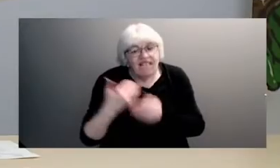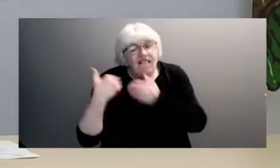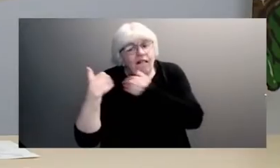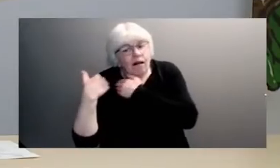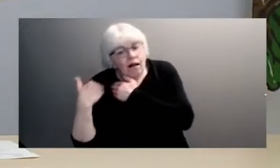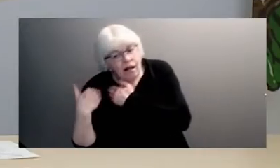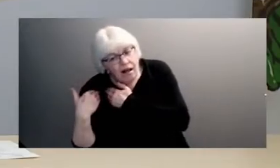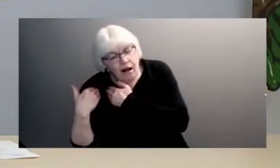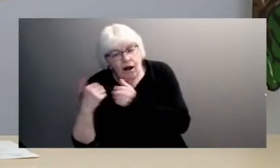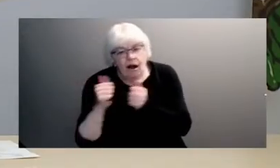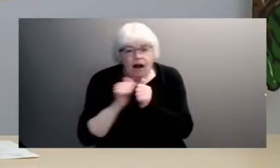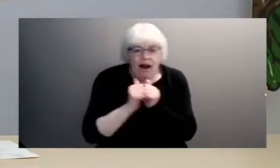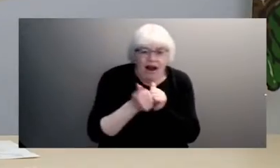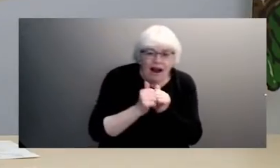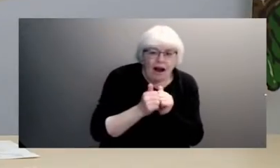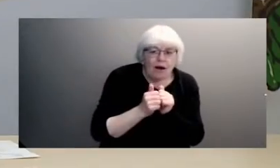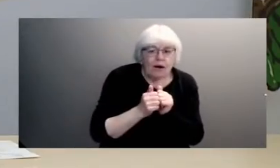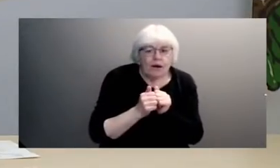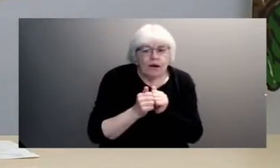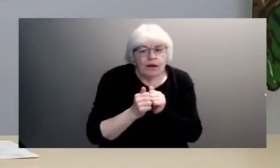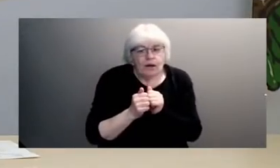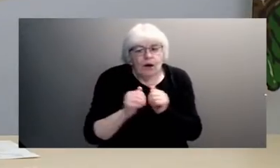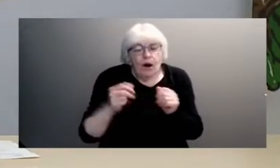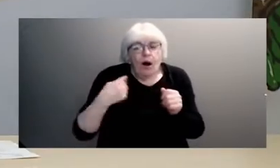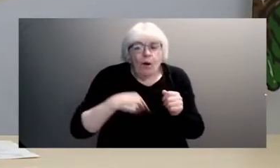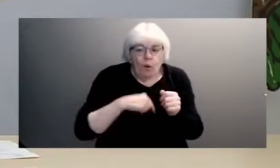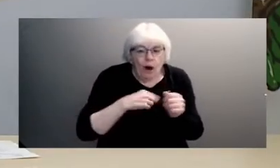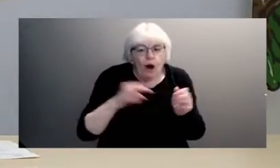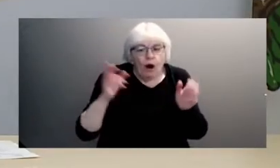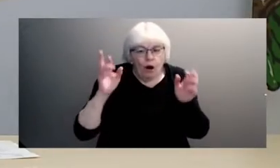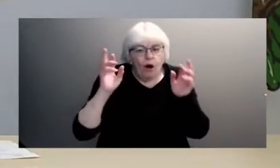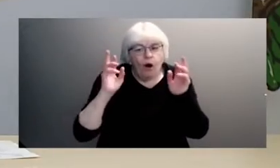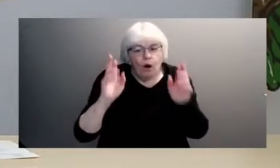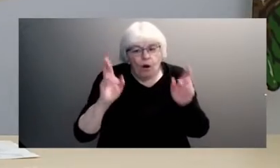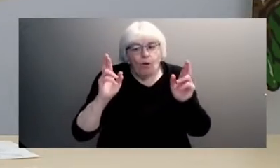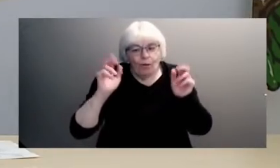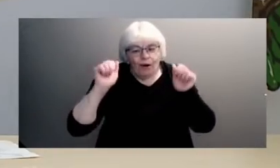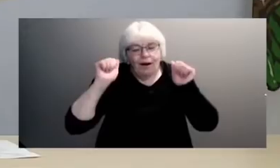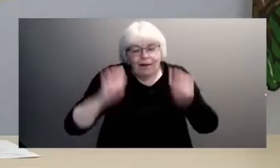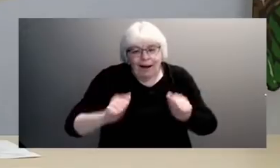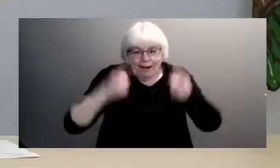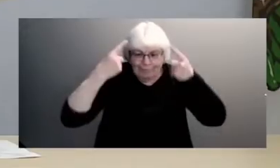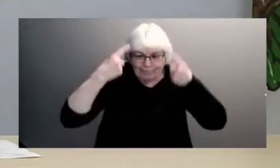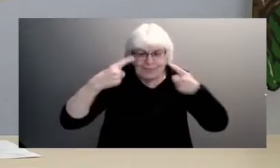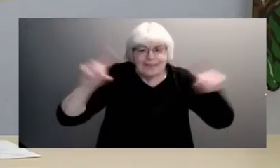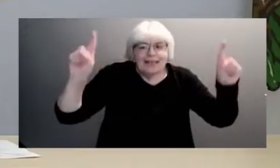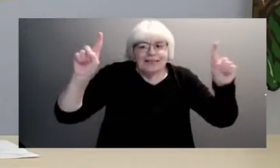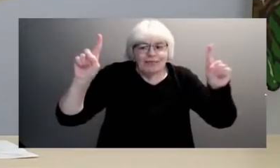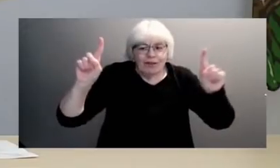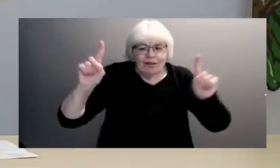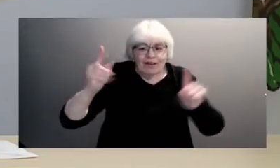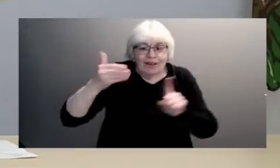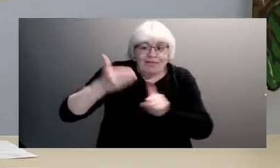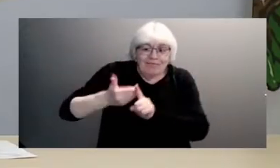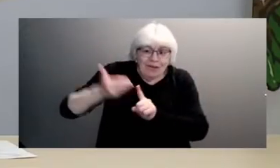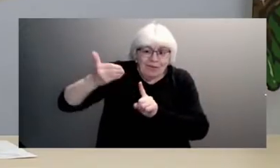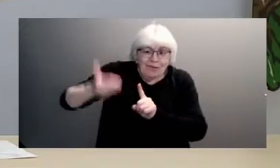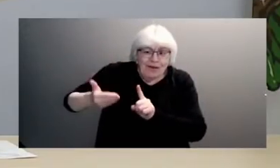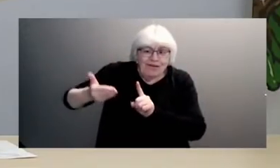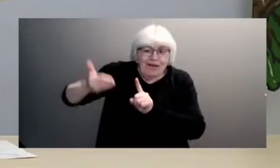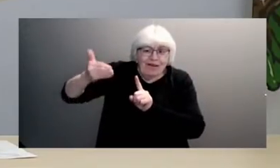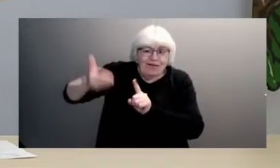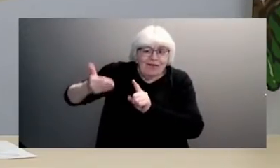it through every other wave here. And this may be, and likely by